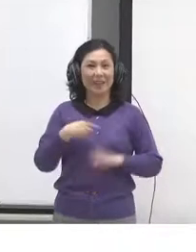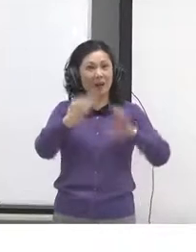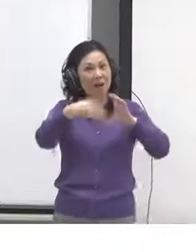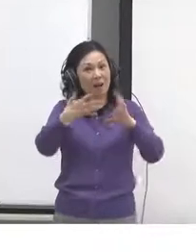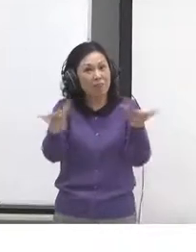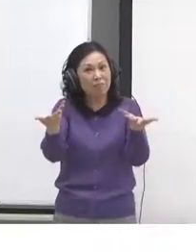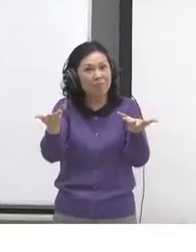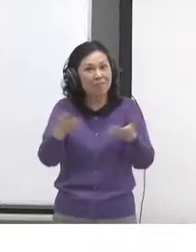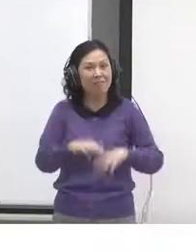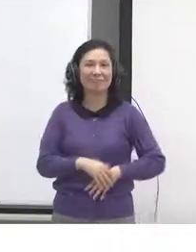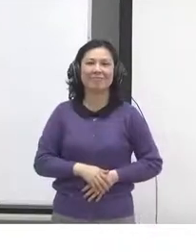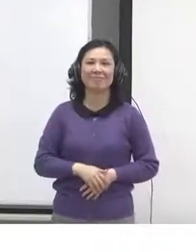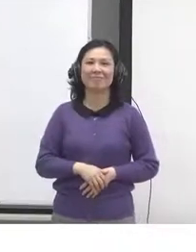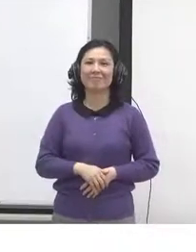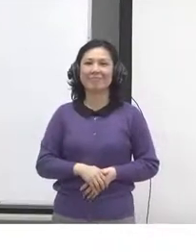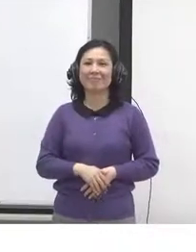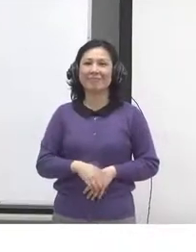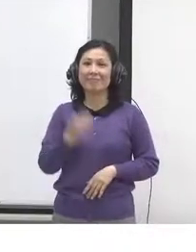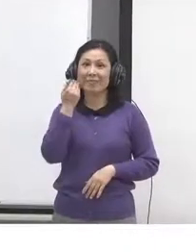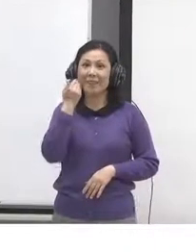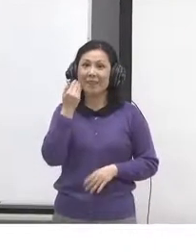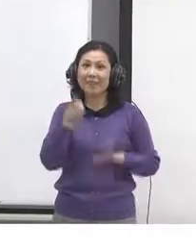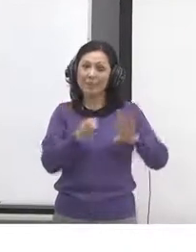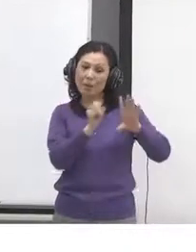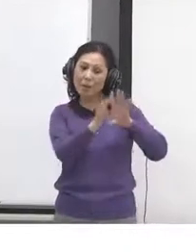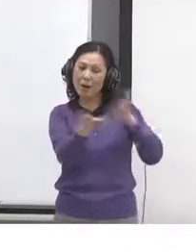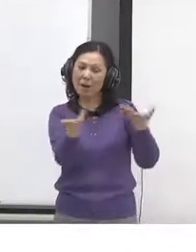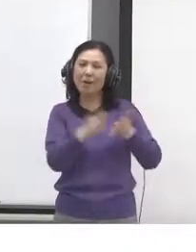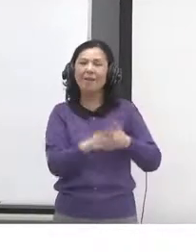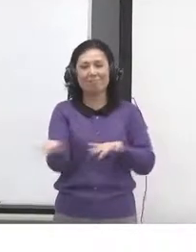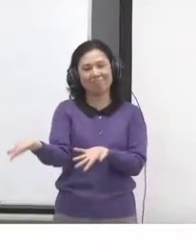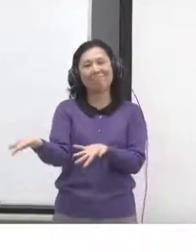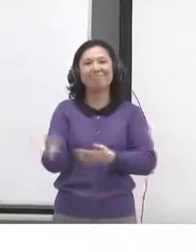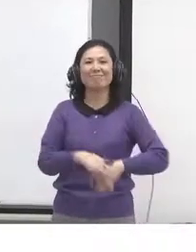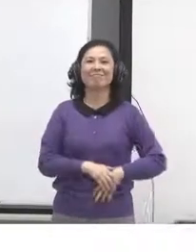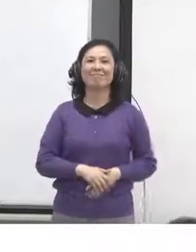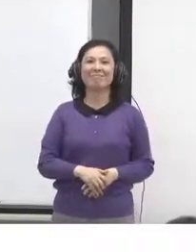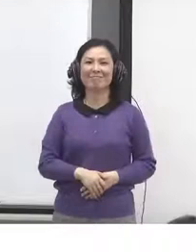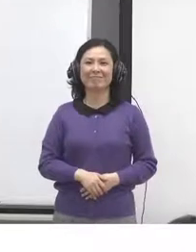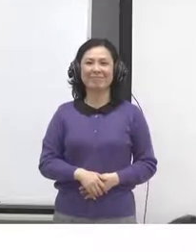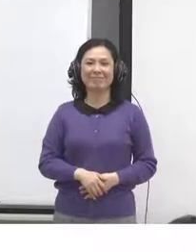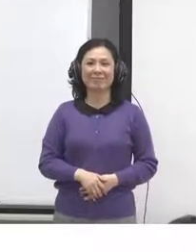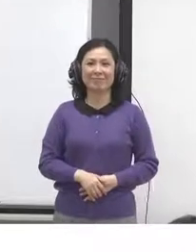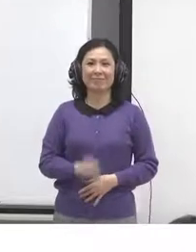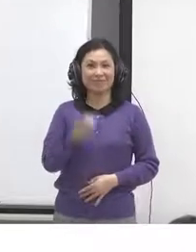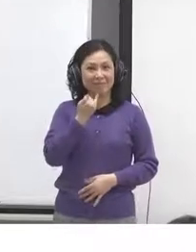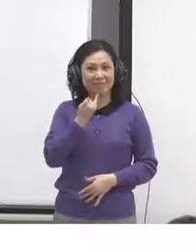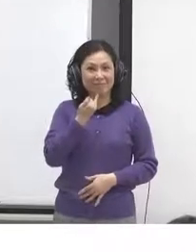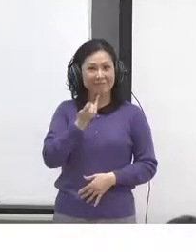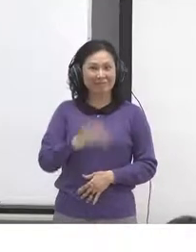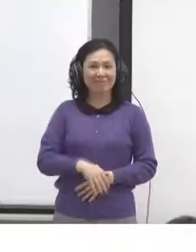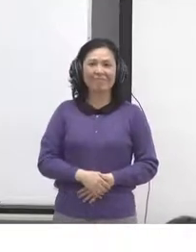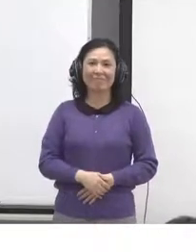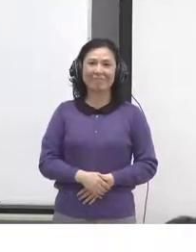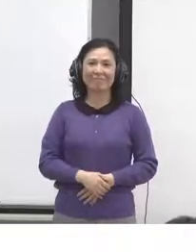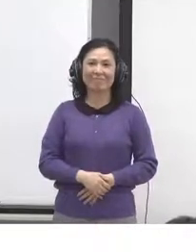I think you can share your slide. Yes. Can you share your slide? Thank you.